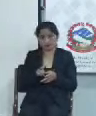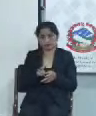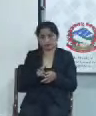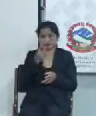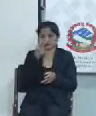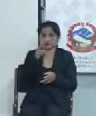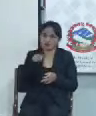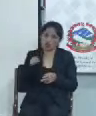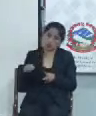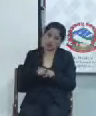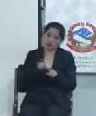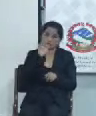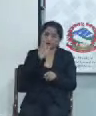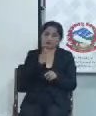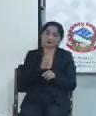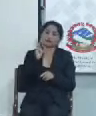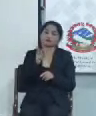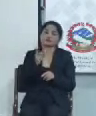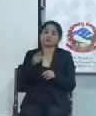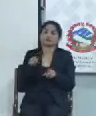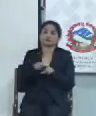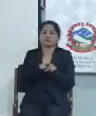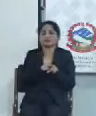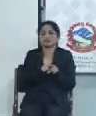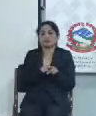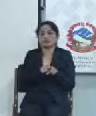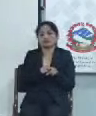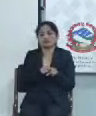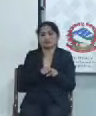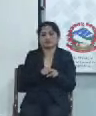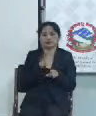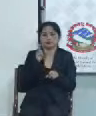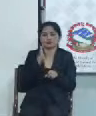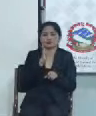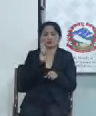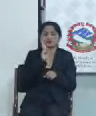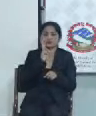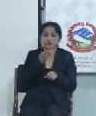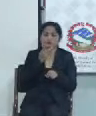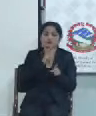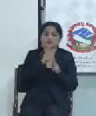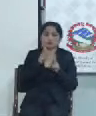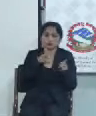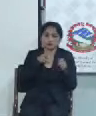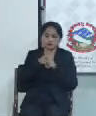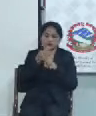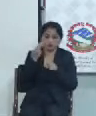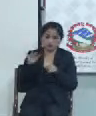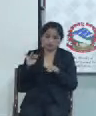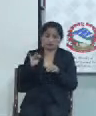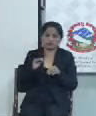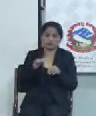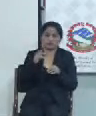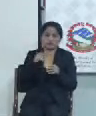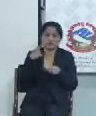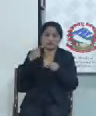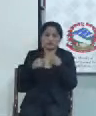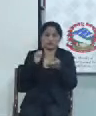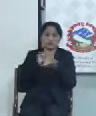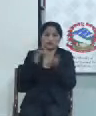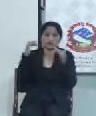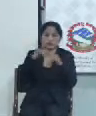To avoid those things, we have been doing various press meet and disseminating rightly disseminating the